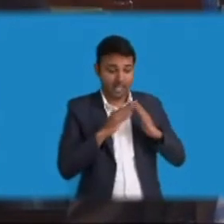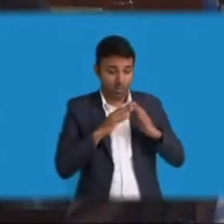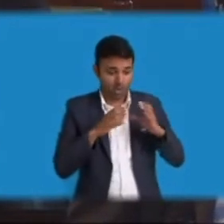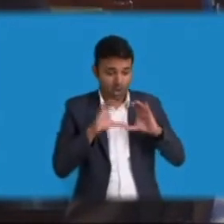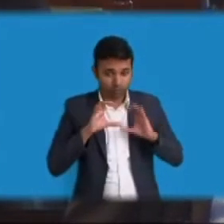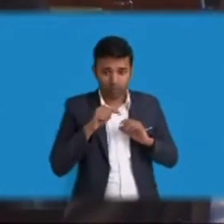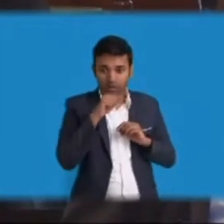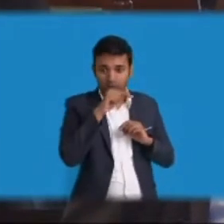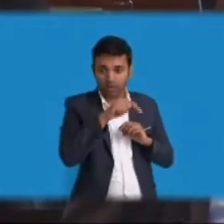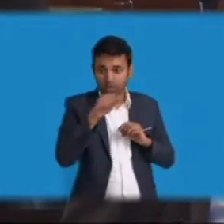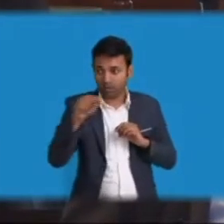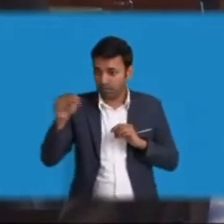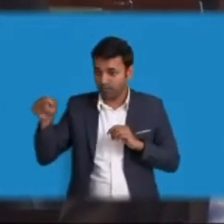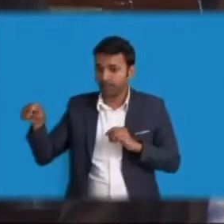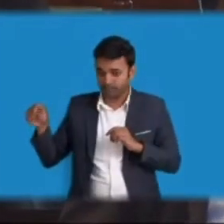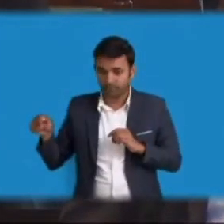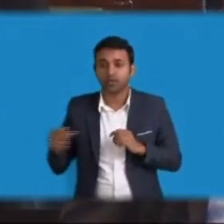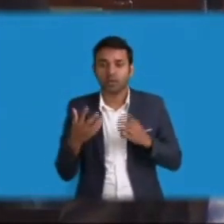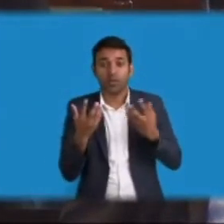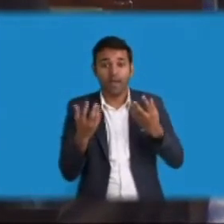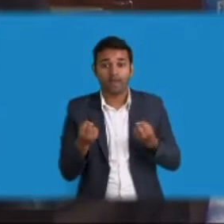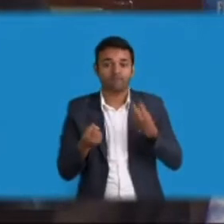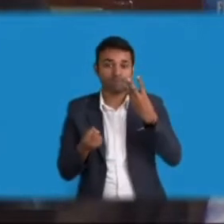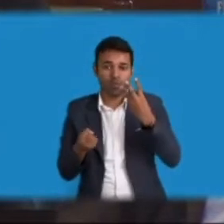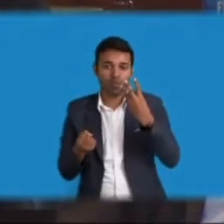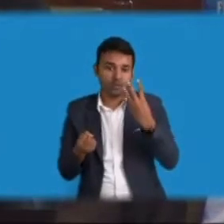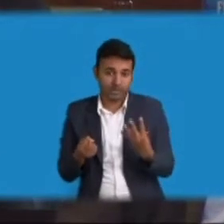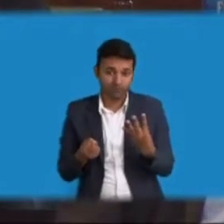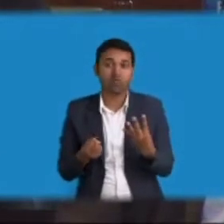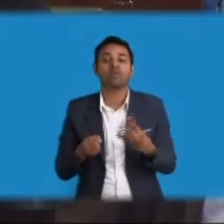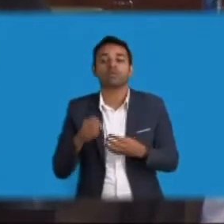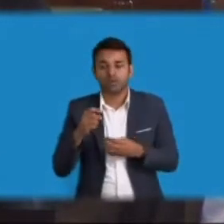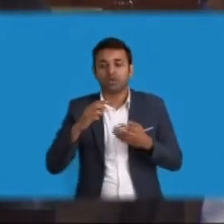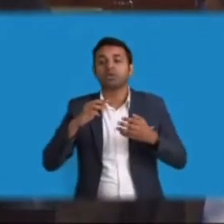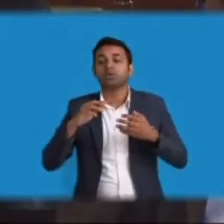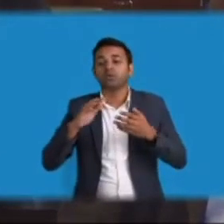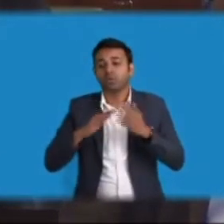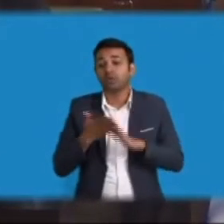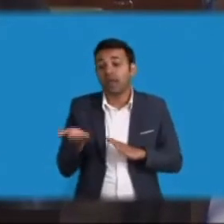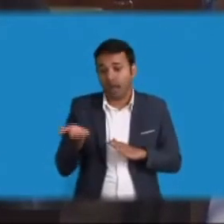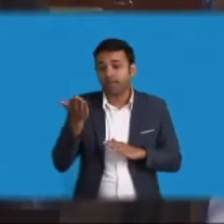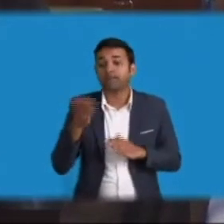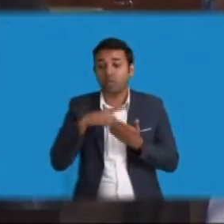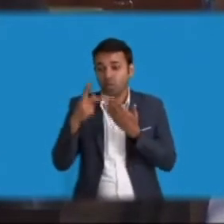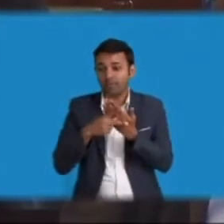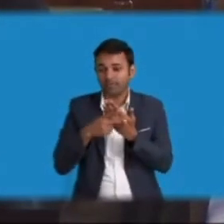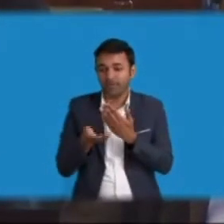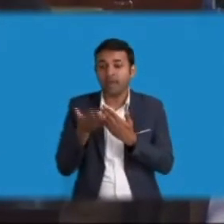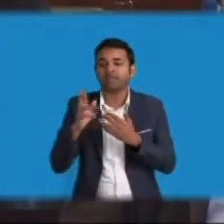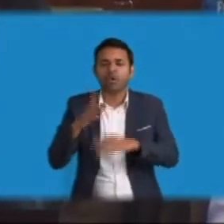have a free quarterly cleanup program for ratepayers and citizens. The free cleanup is for green waste and white